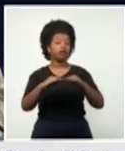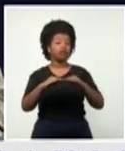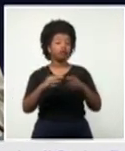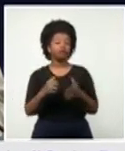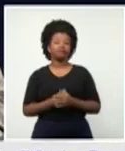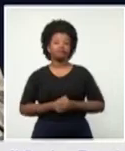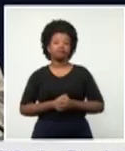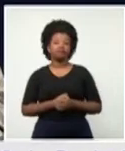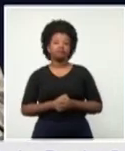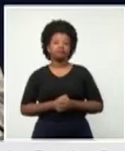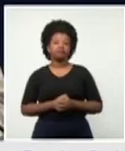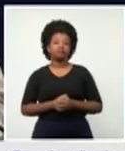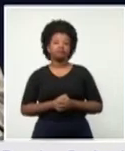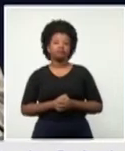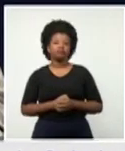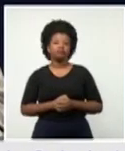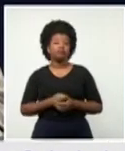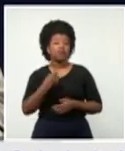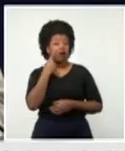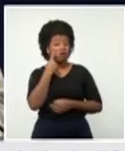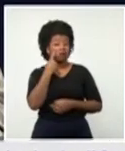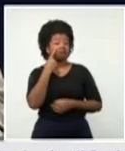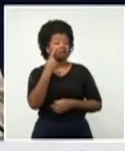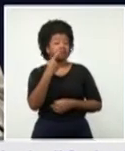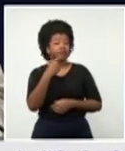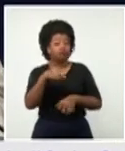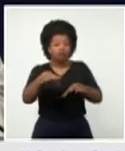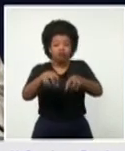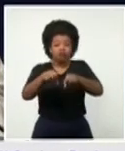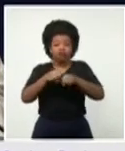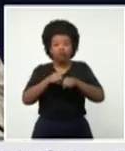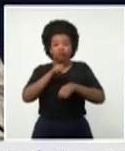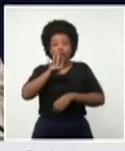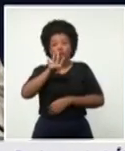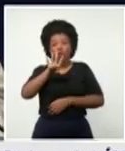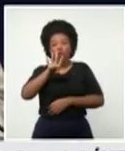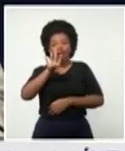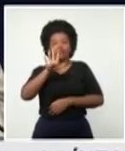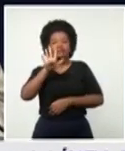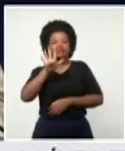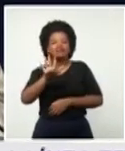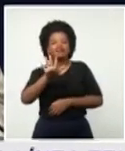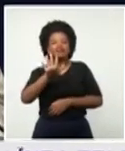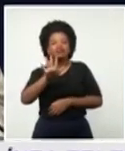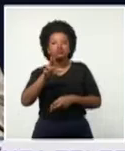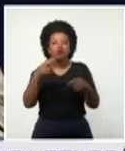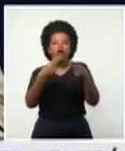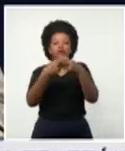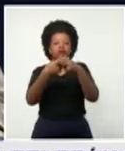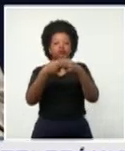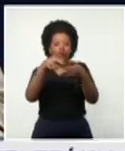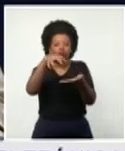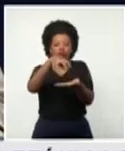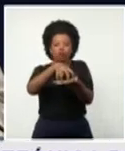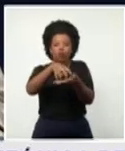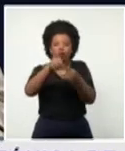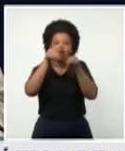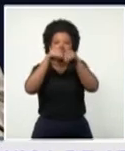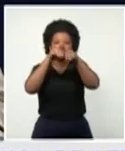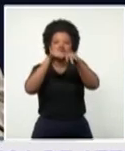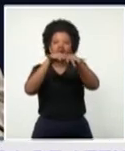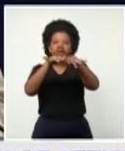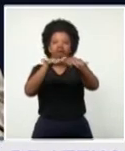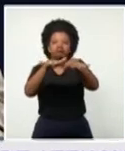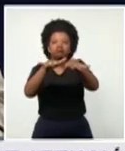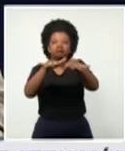during the Mesa Redonda Roundtable program. In Cuba, there have been 45 of such events,